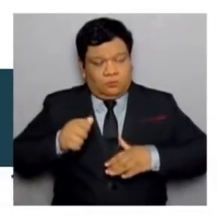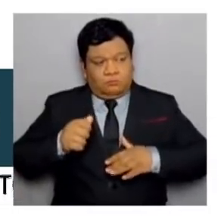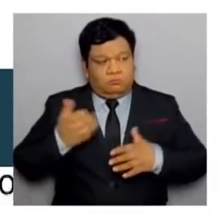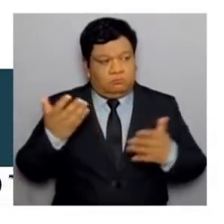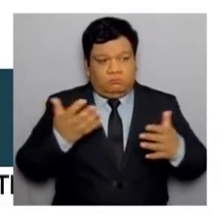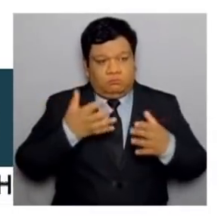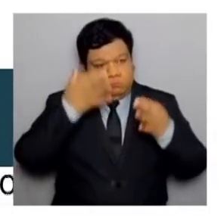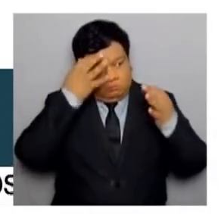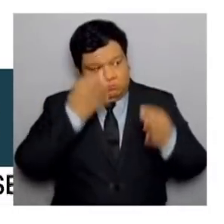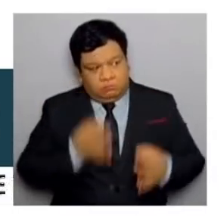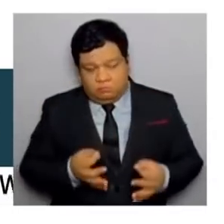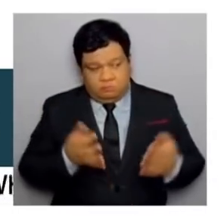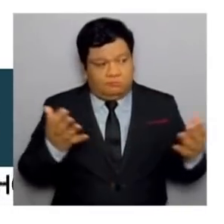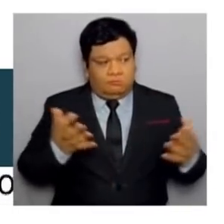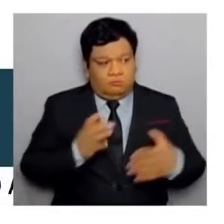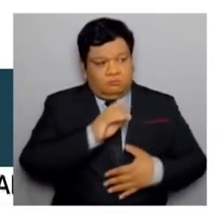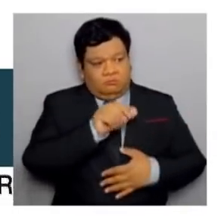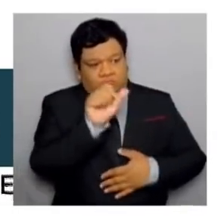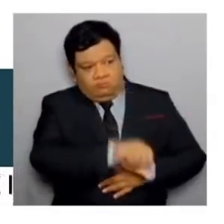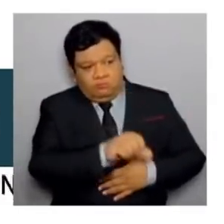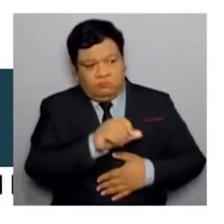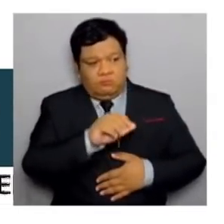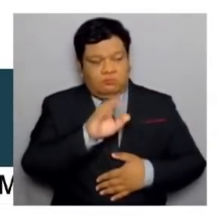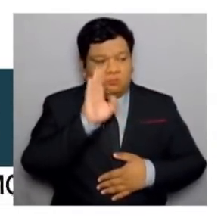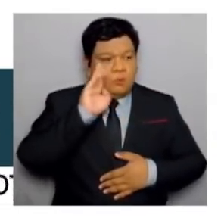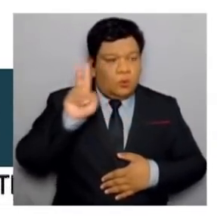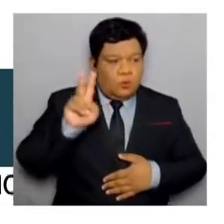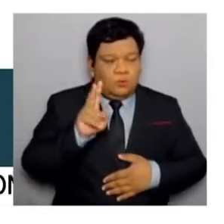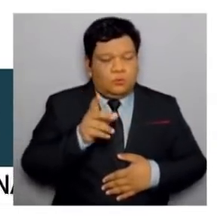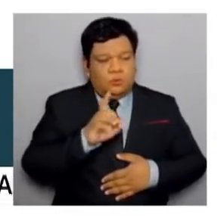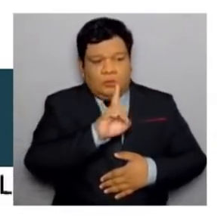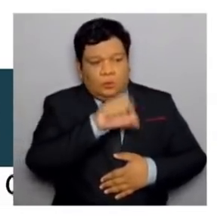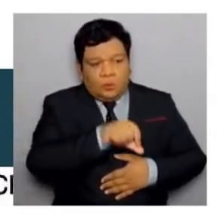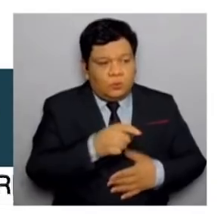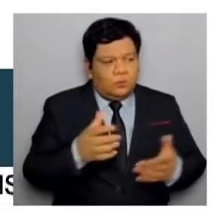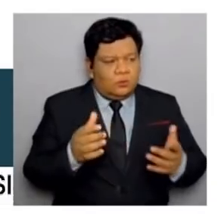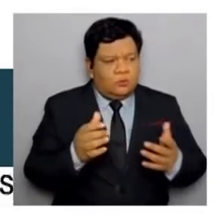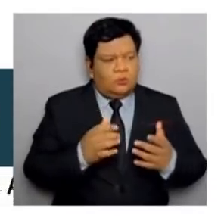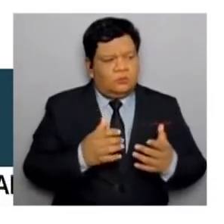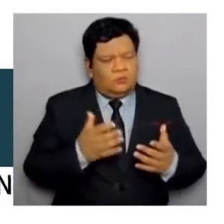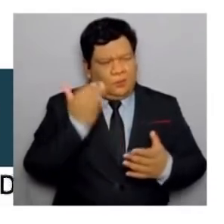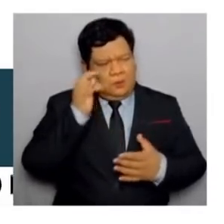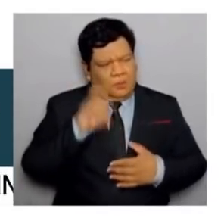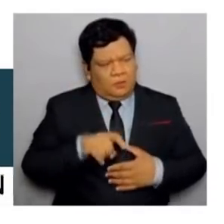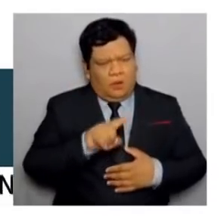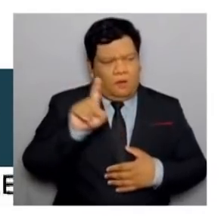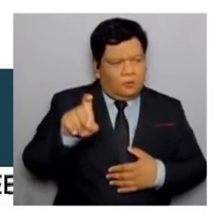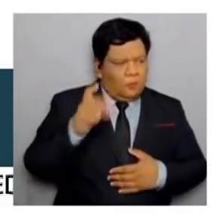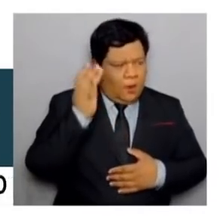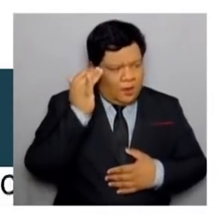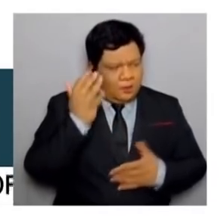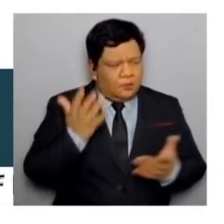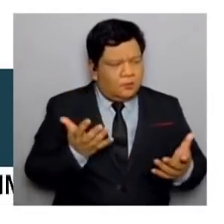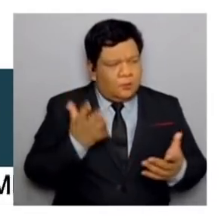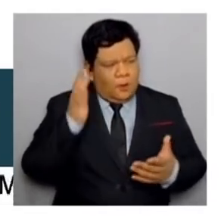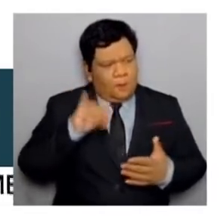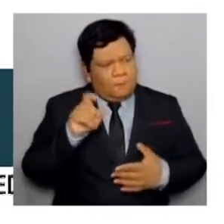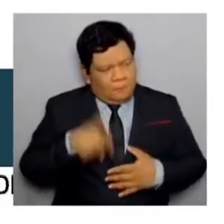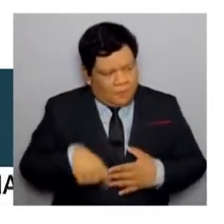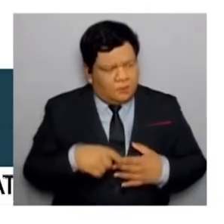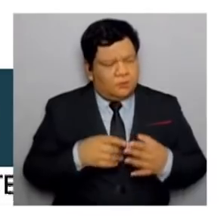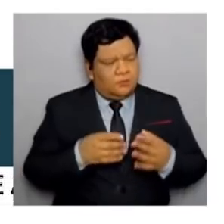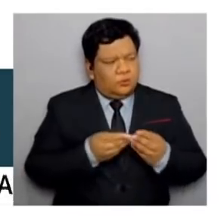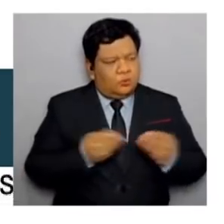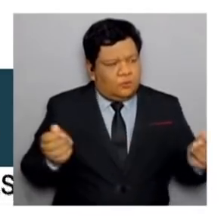the former senator, why should this question be asked? And why should this matter be